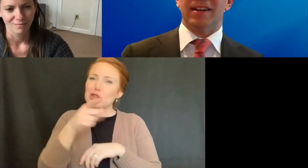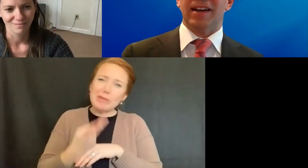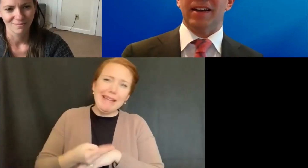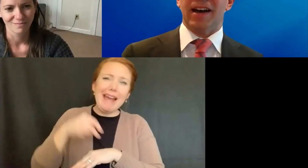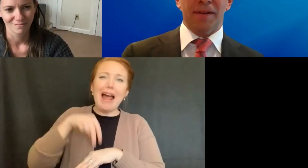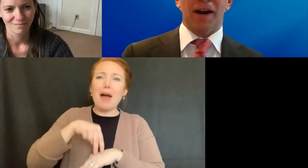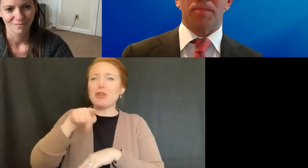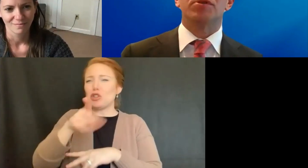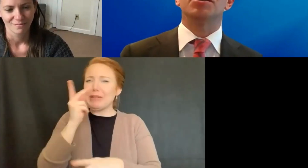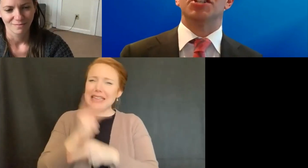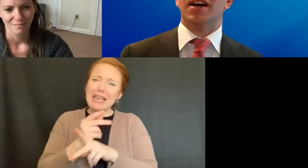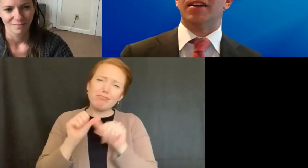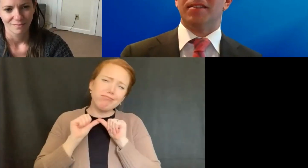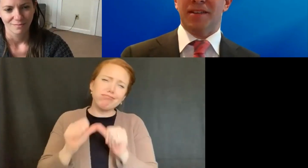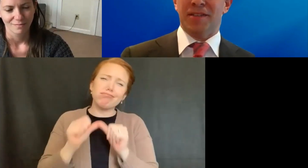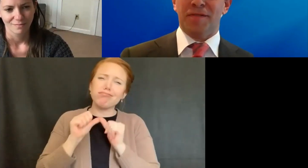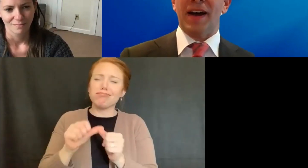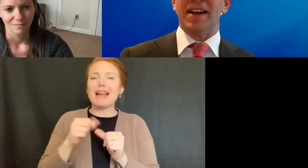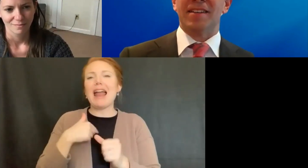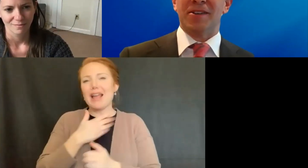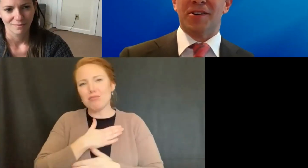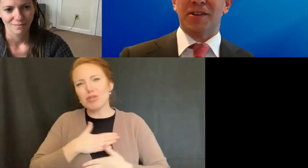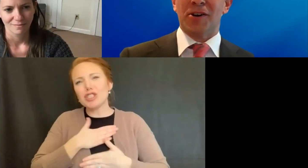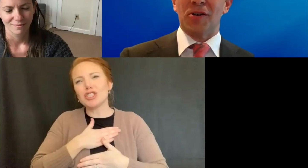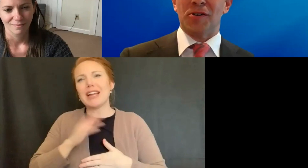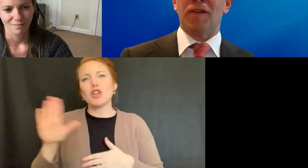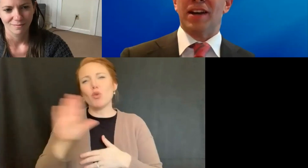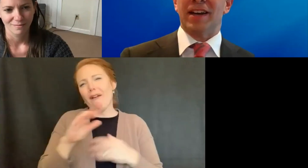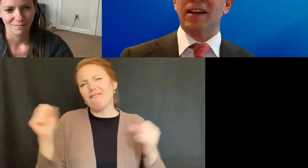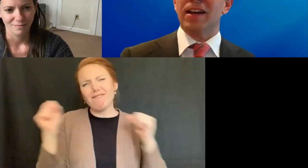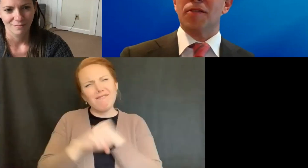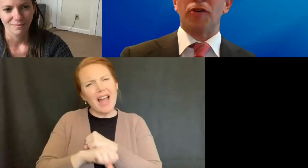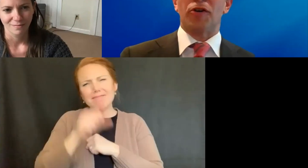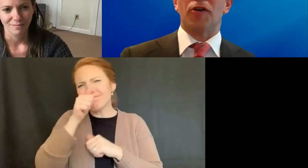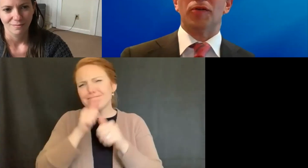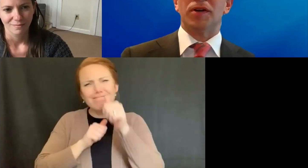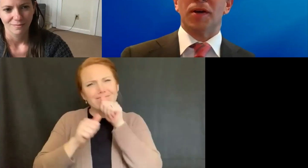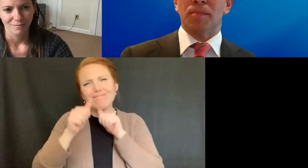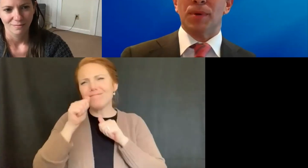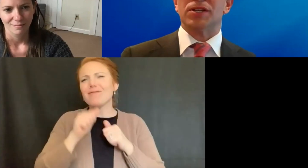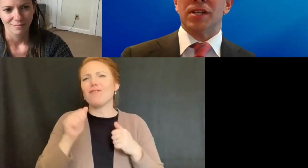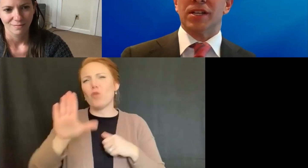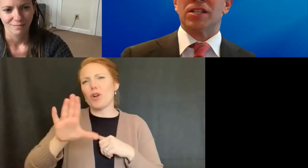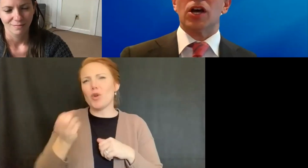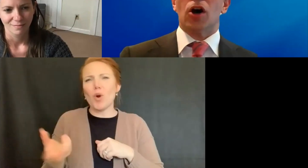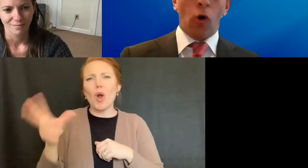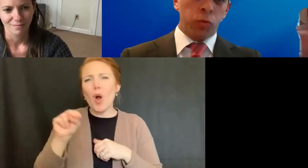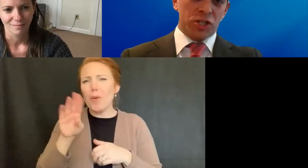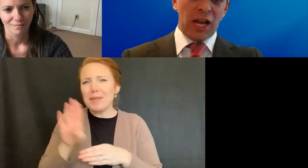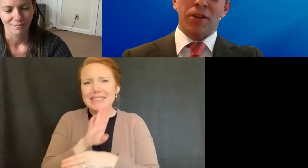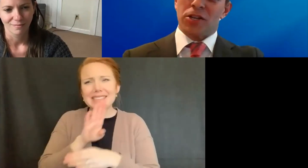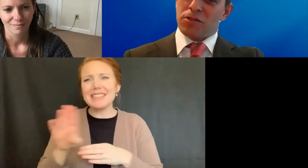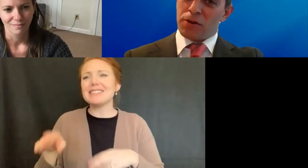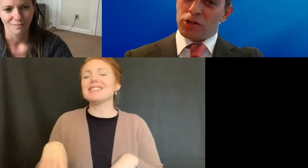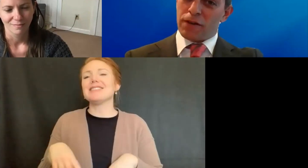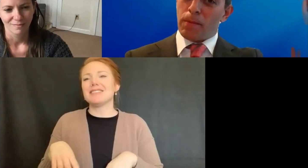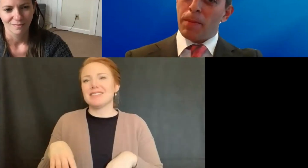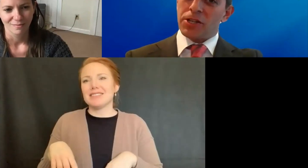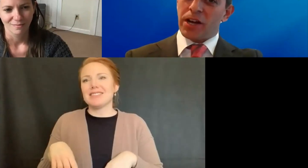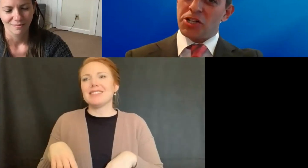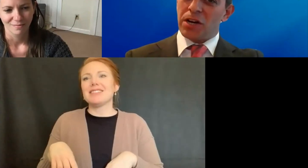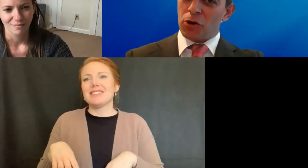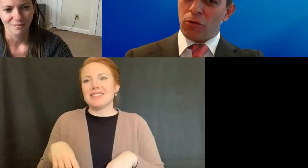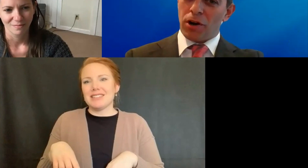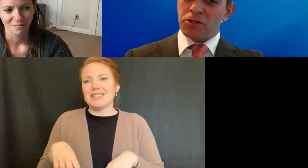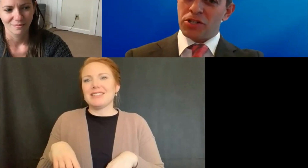understand. And I appreciate the fight that you're fighting for your own business. Stay with us just a few